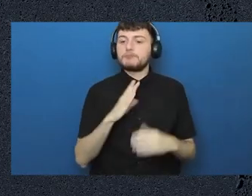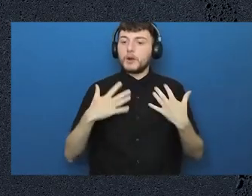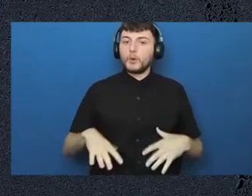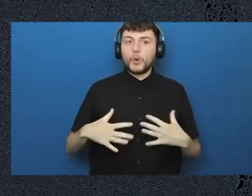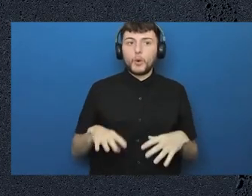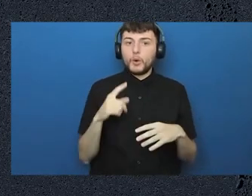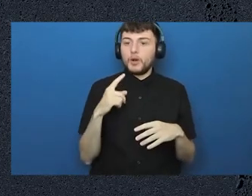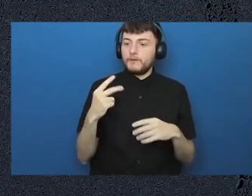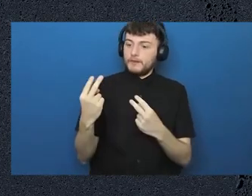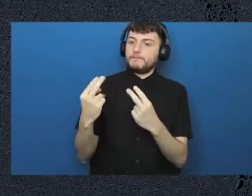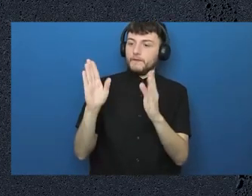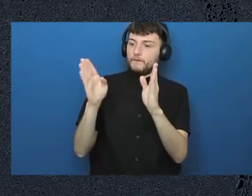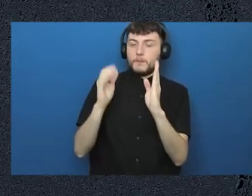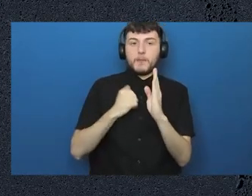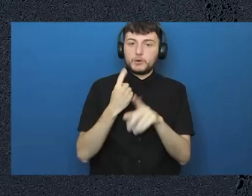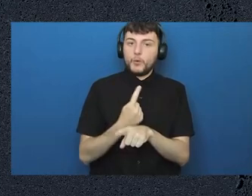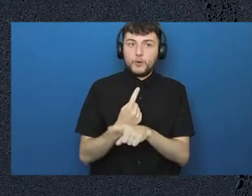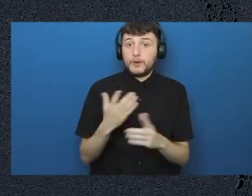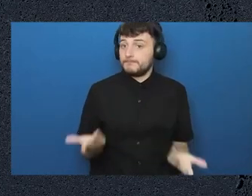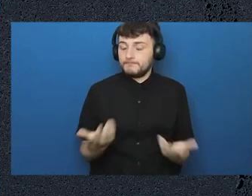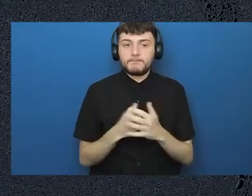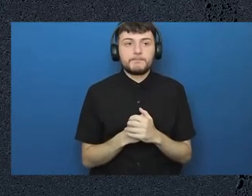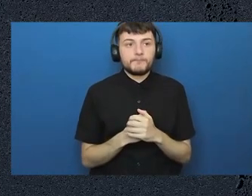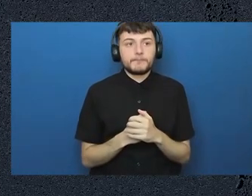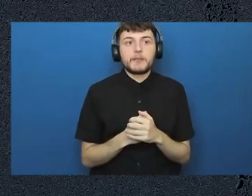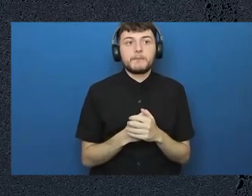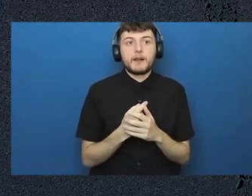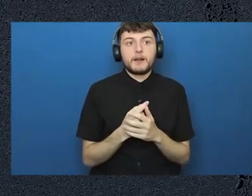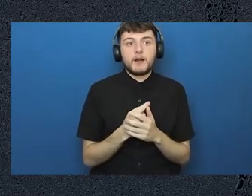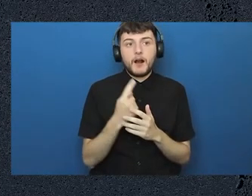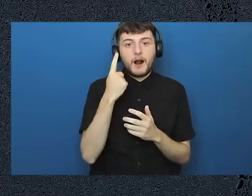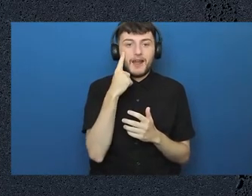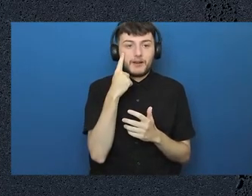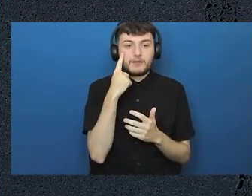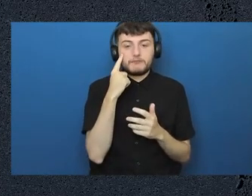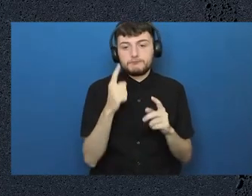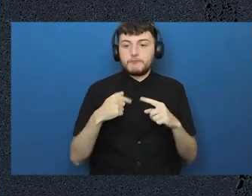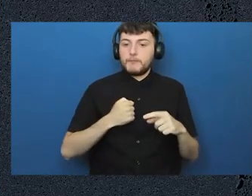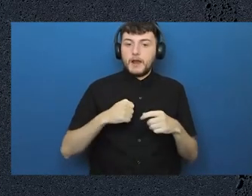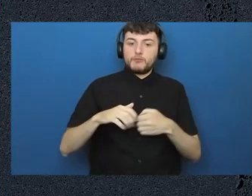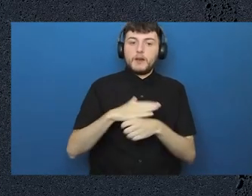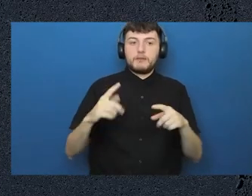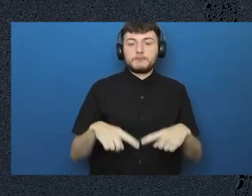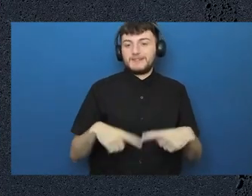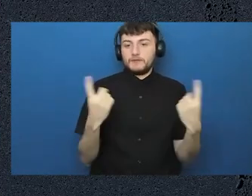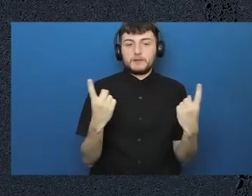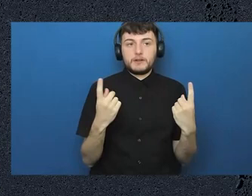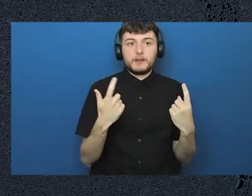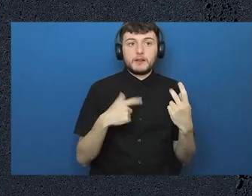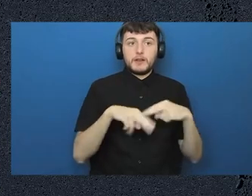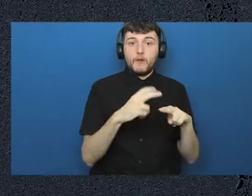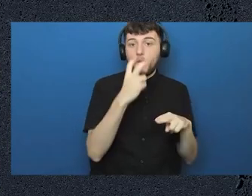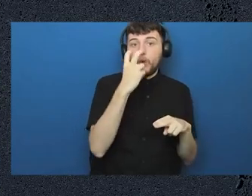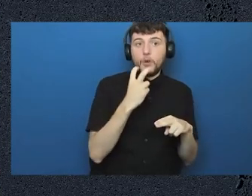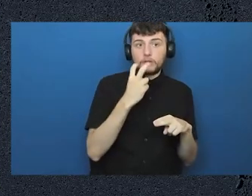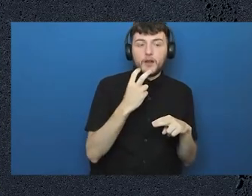big thing for women, and that is so linked to age. I do work in a field that's completely different, where the older and more haggard you are, the better a leader you're assumed